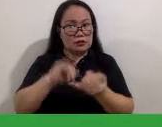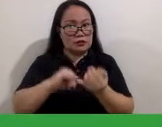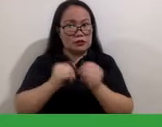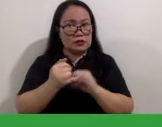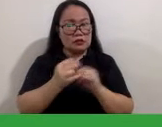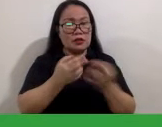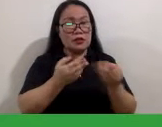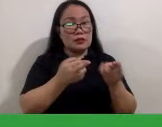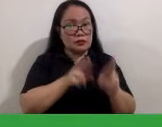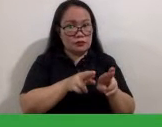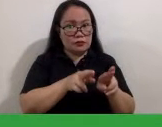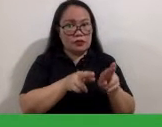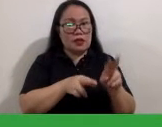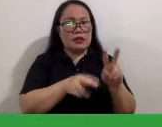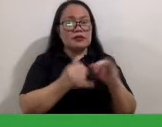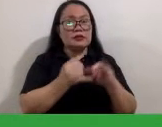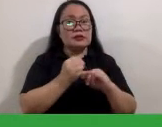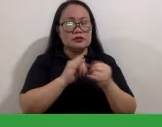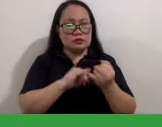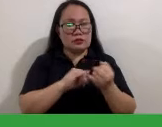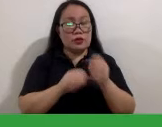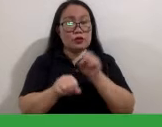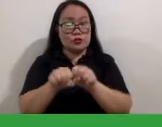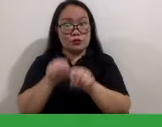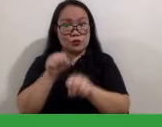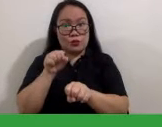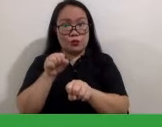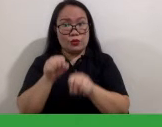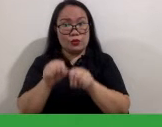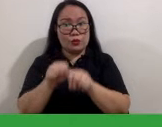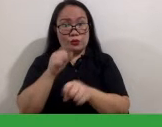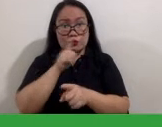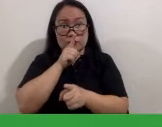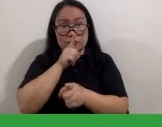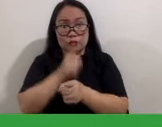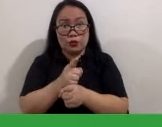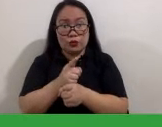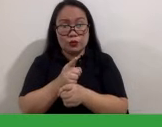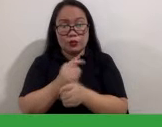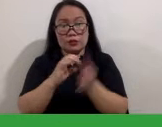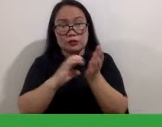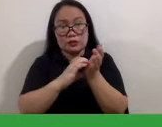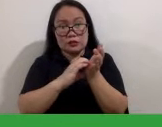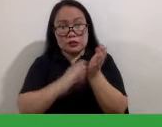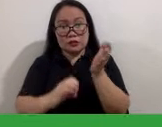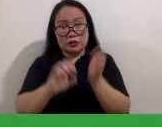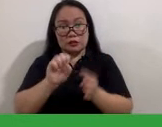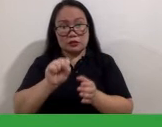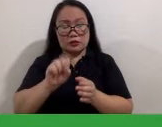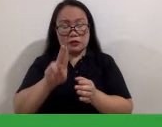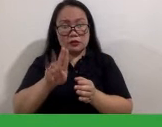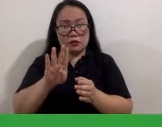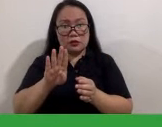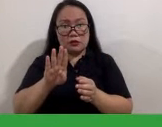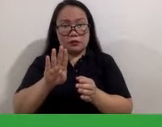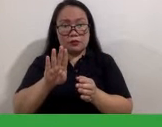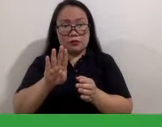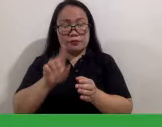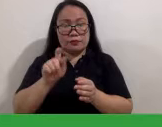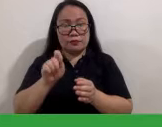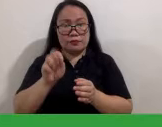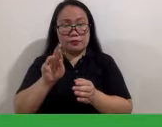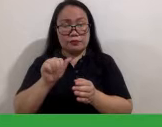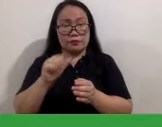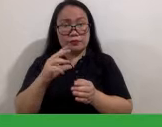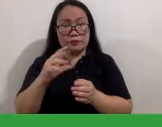is also an integer. So therefore, is it true that subtraction we